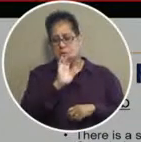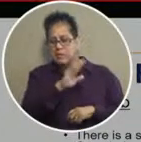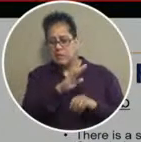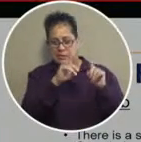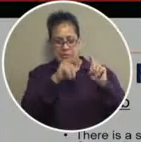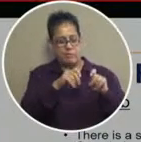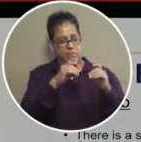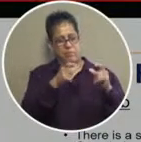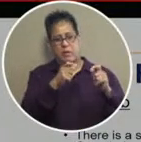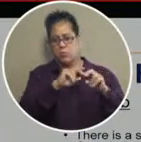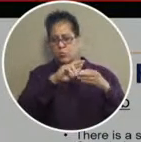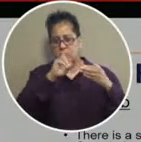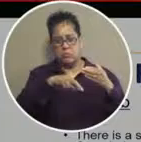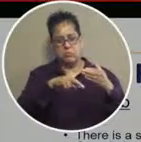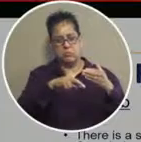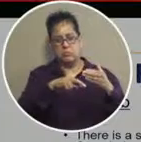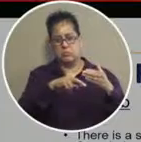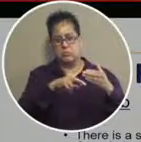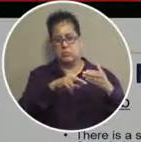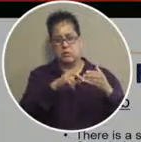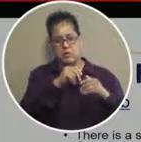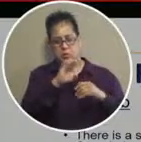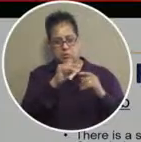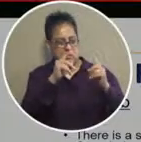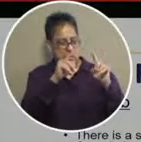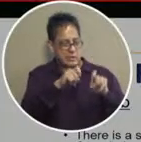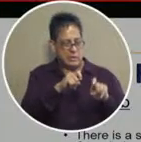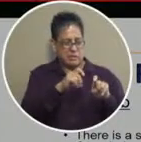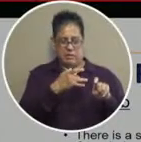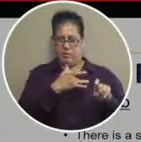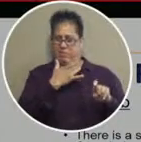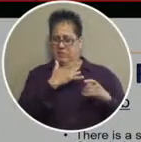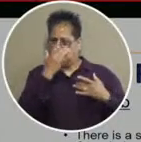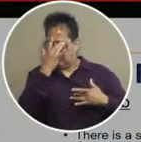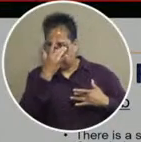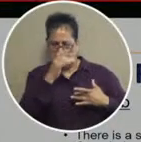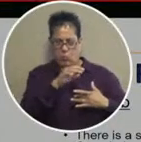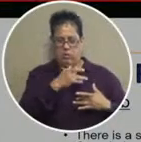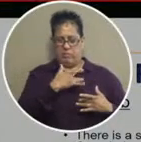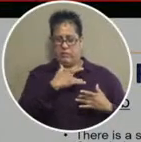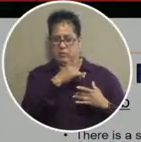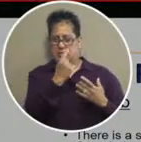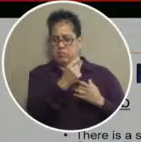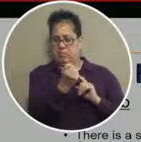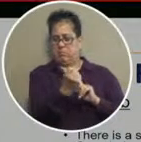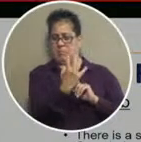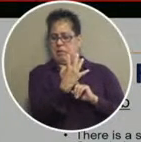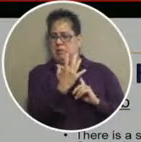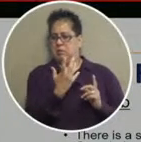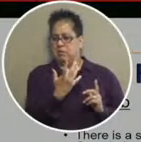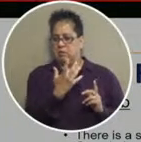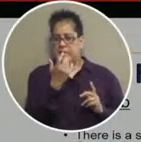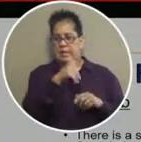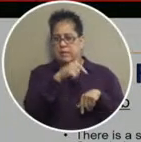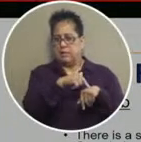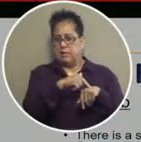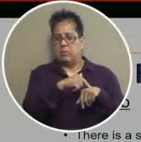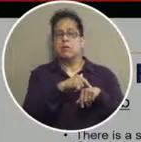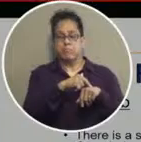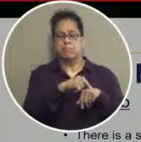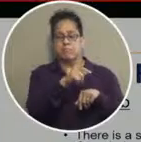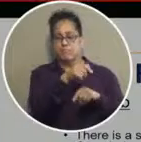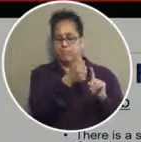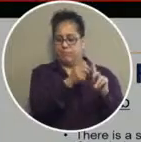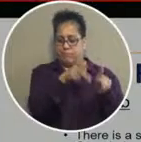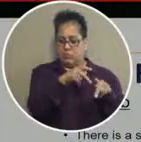gain immediate results if they either are symptomatic or concerned that they have been exposed at any given time. They can go